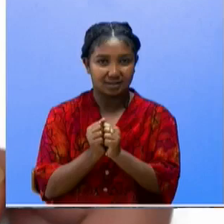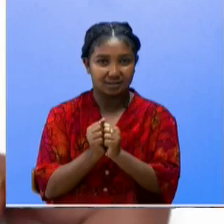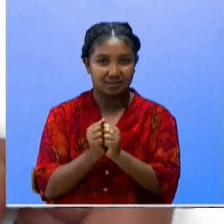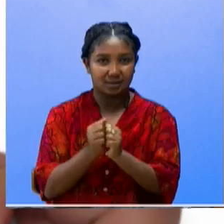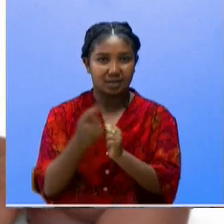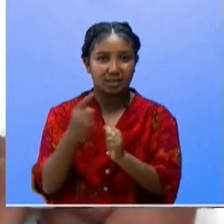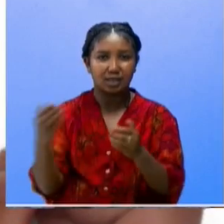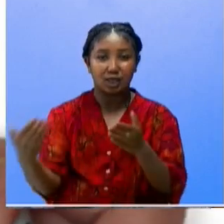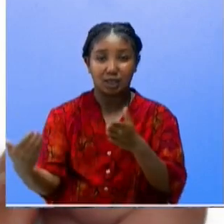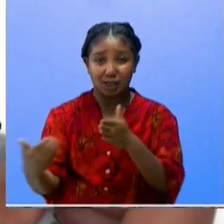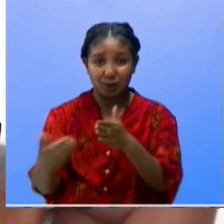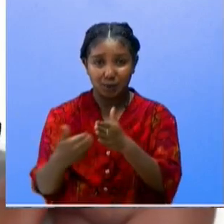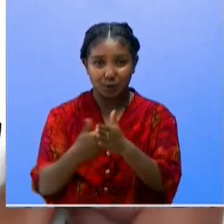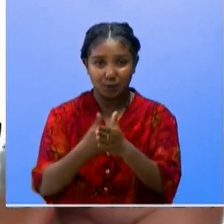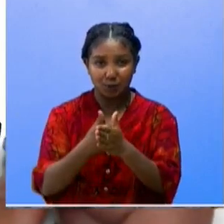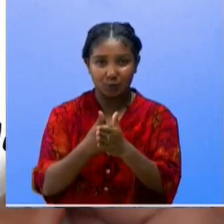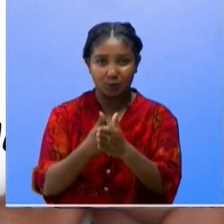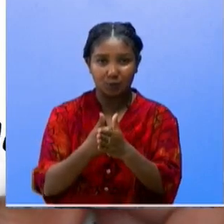the new